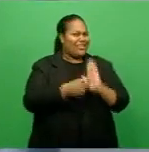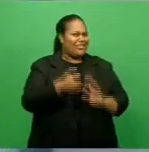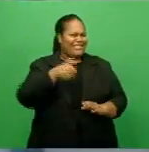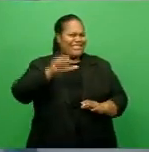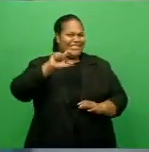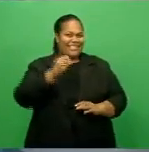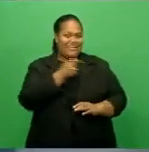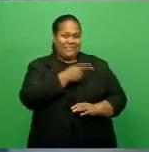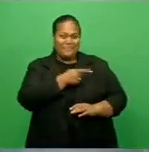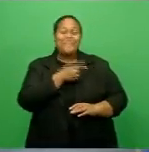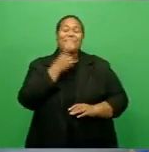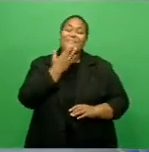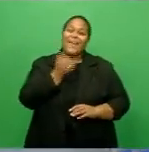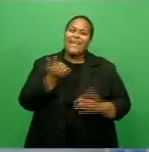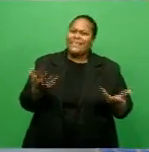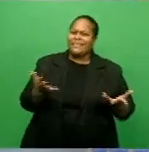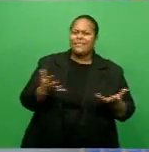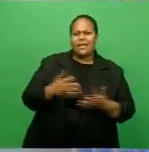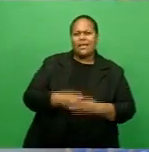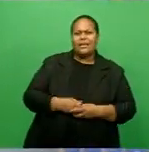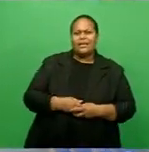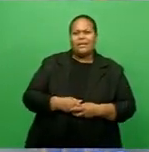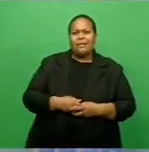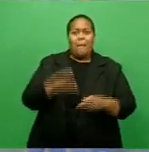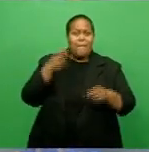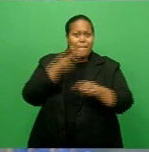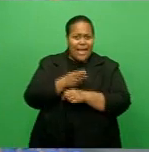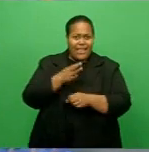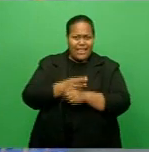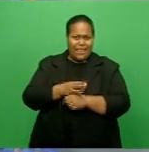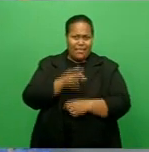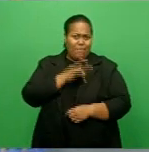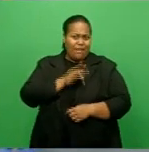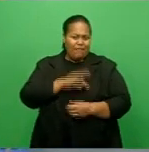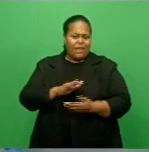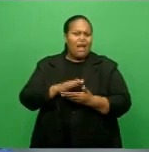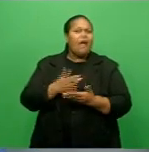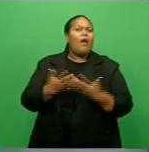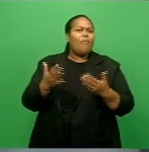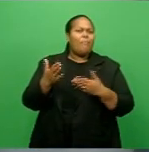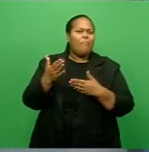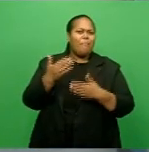maximum monthly profit is around $2,000, and he now plans to